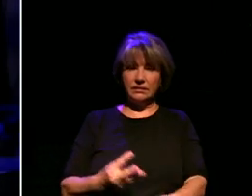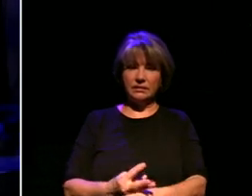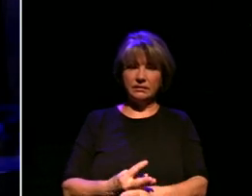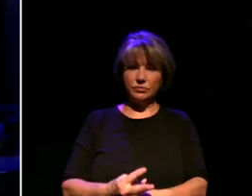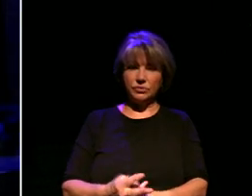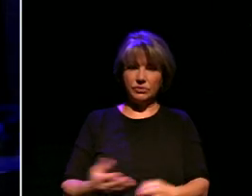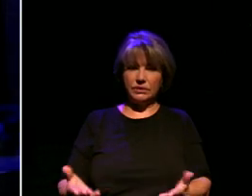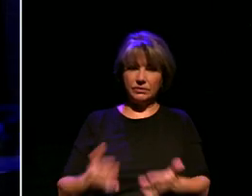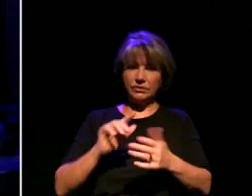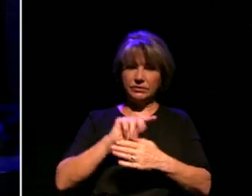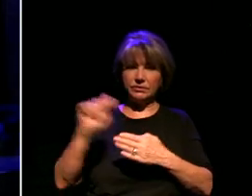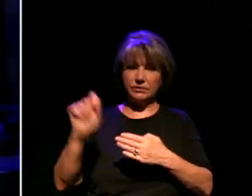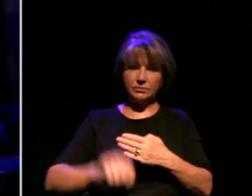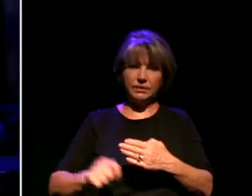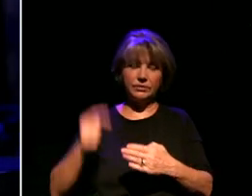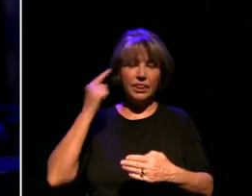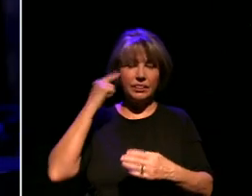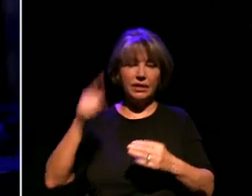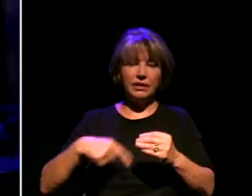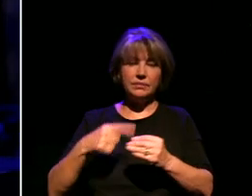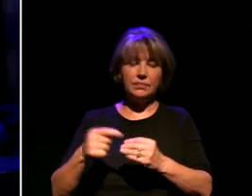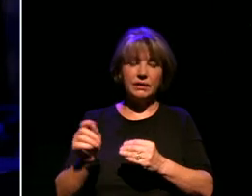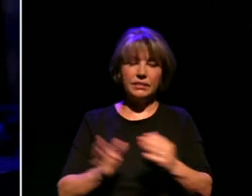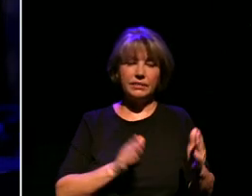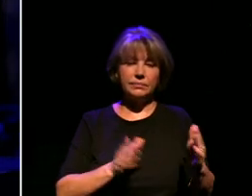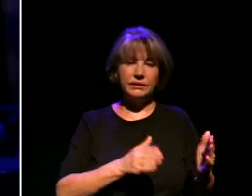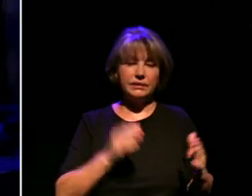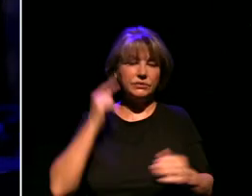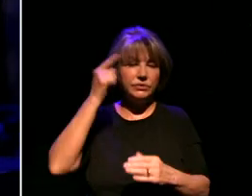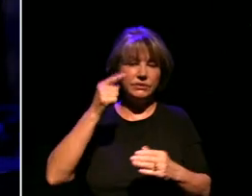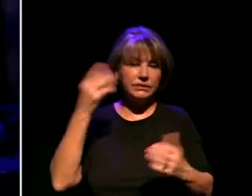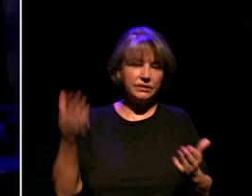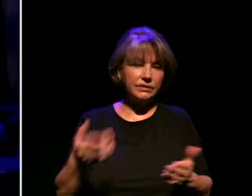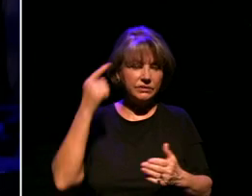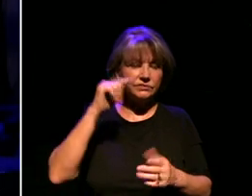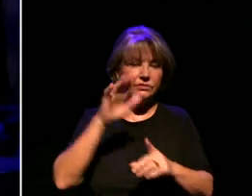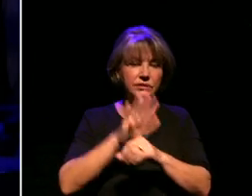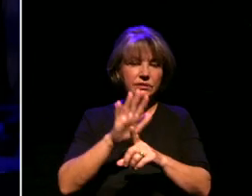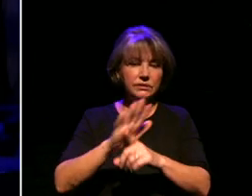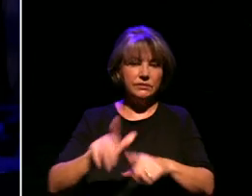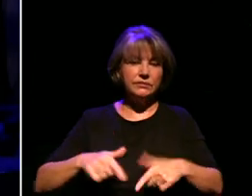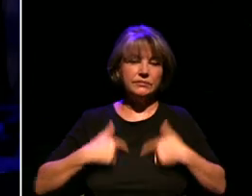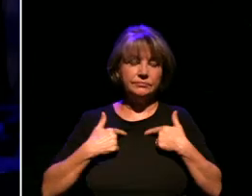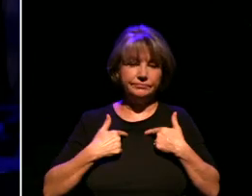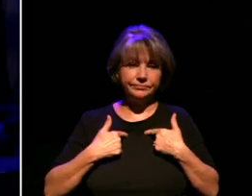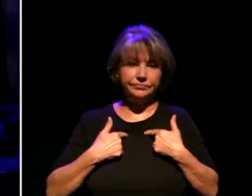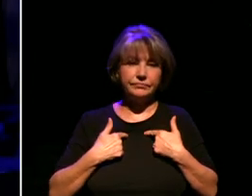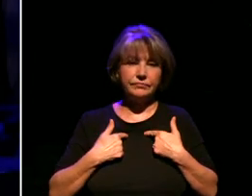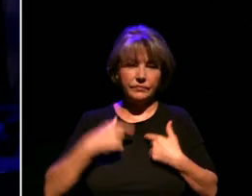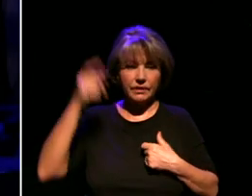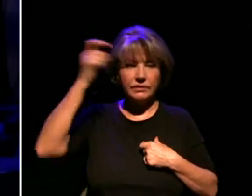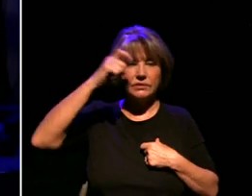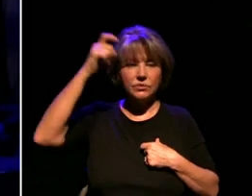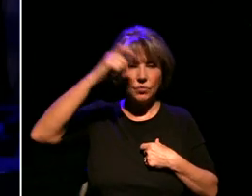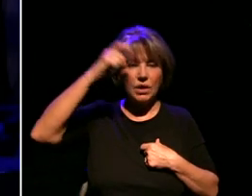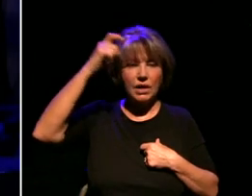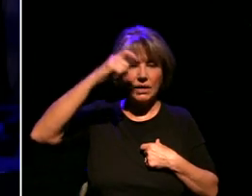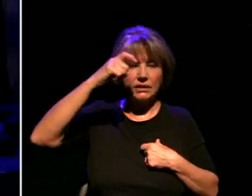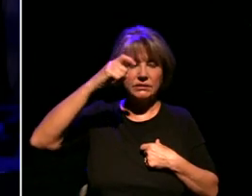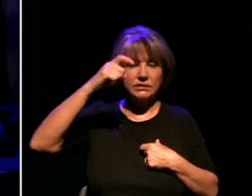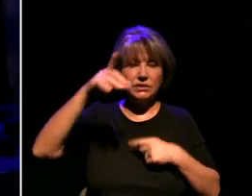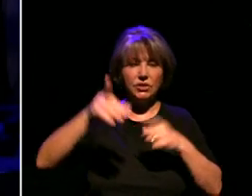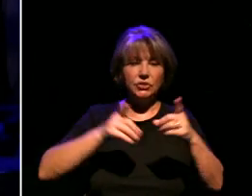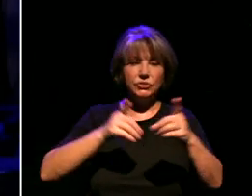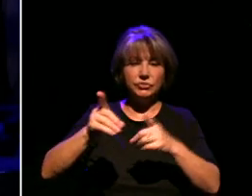the plan, and as you just consider this for your life, that the plan is a wise direction leading to a joyful